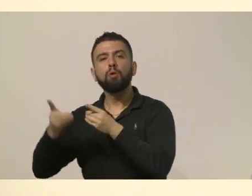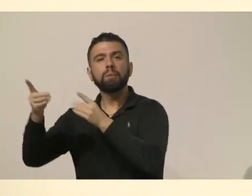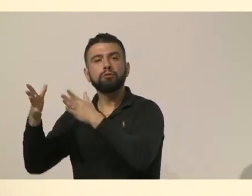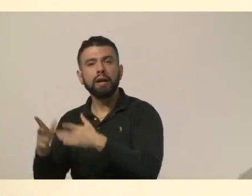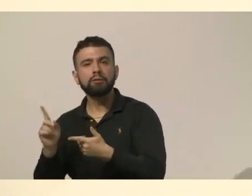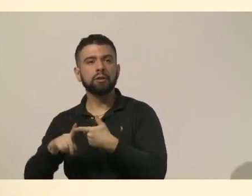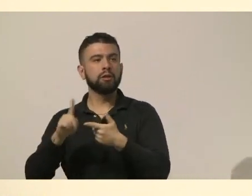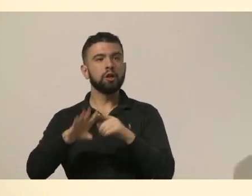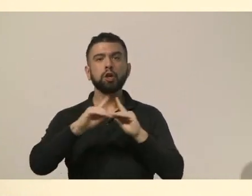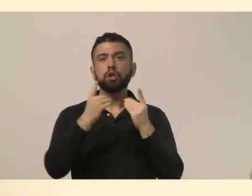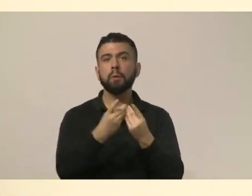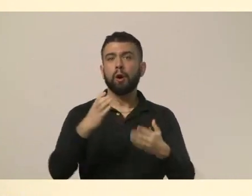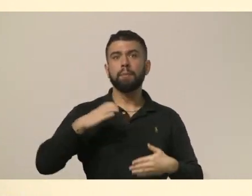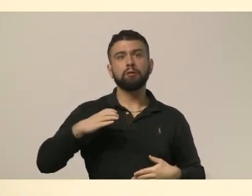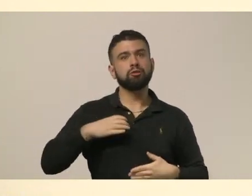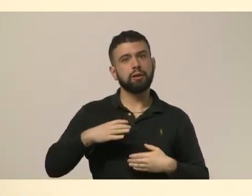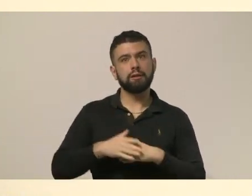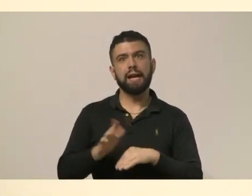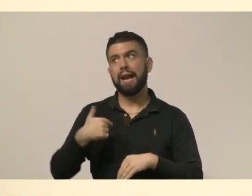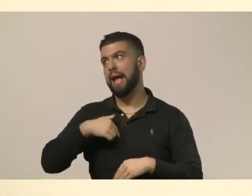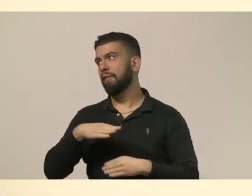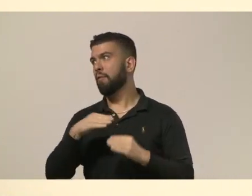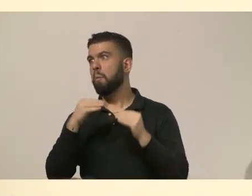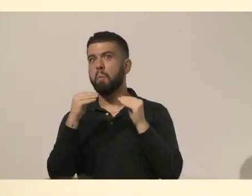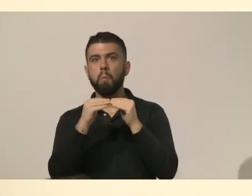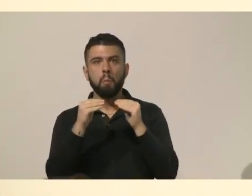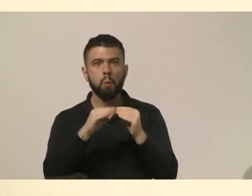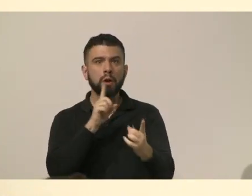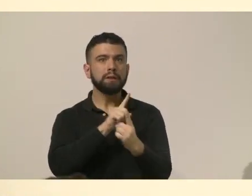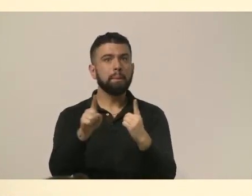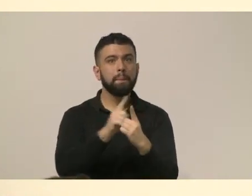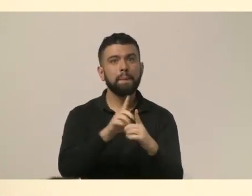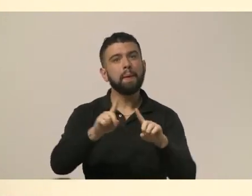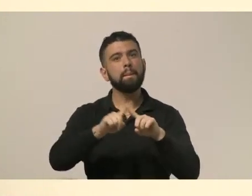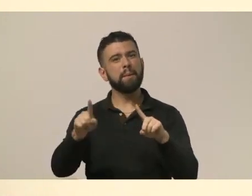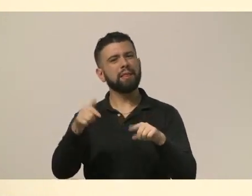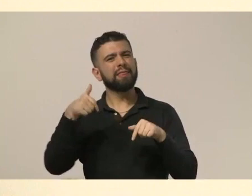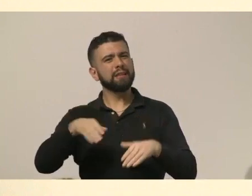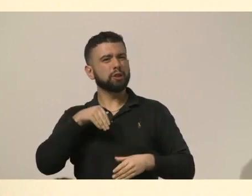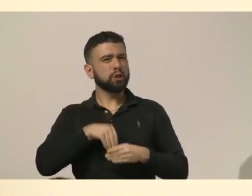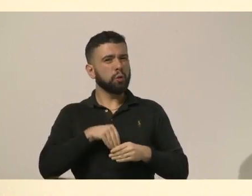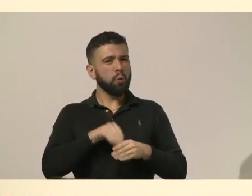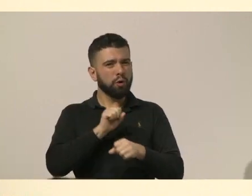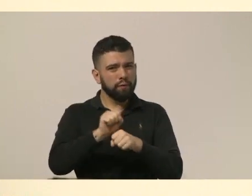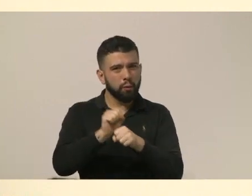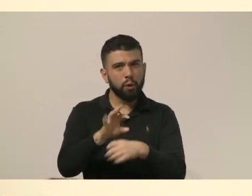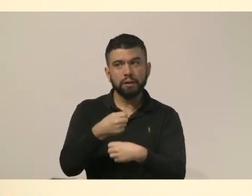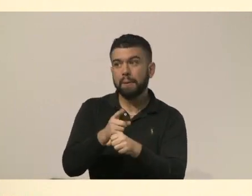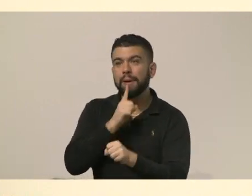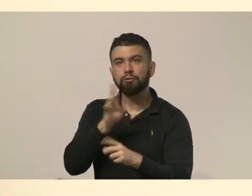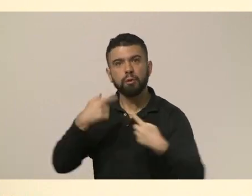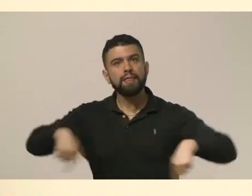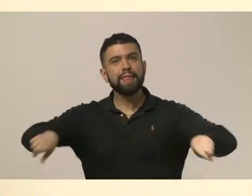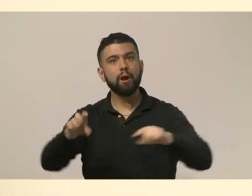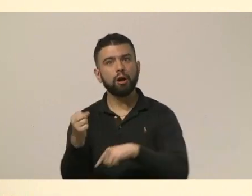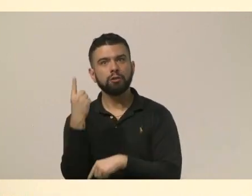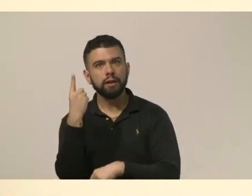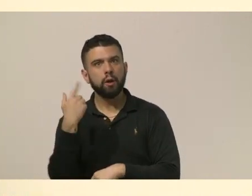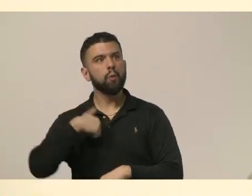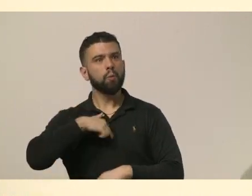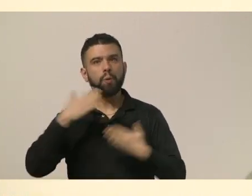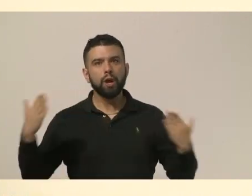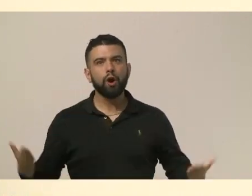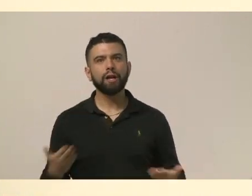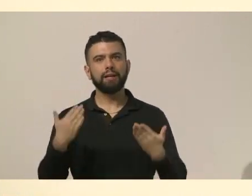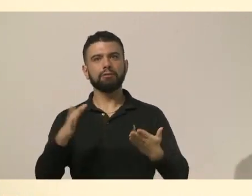many more to meet with, but this is the core of the work that we do, is making sure they understand that we are there to help support